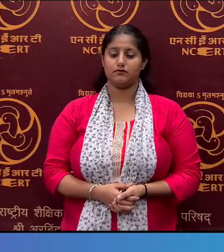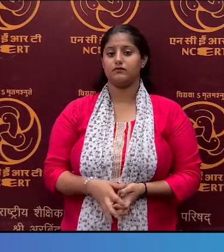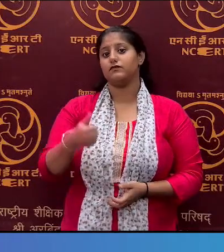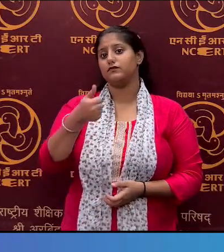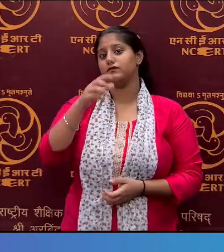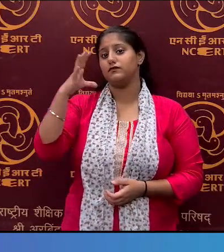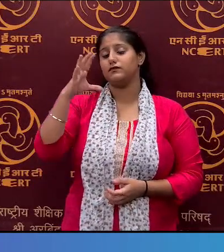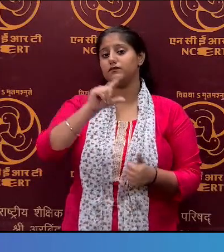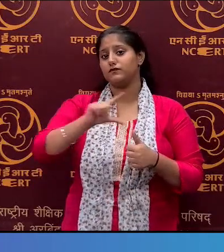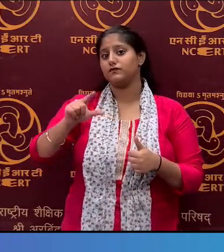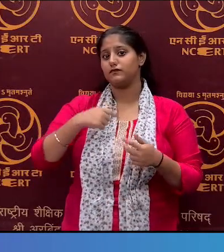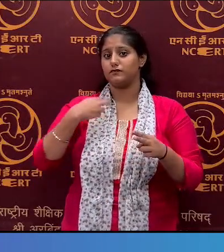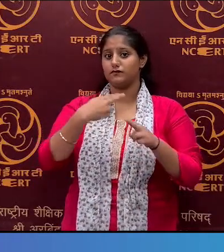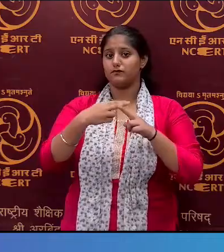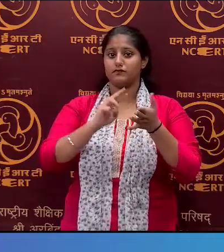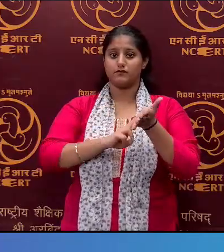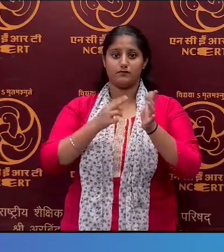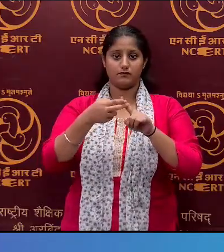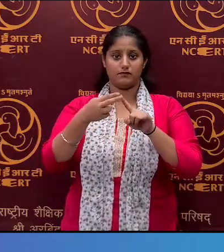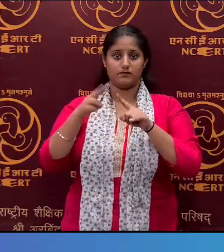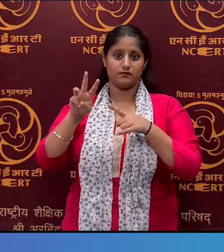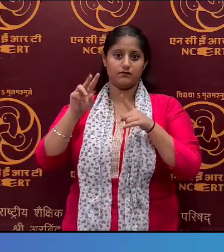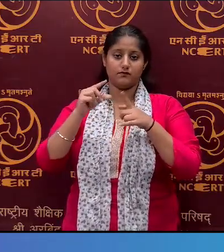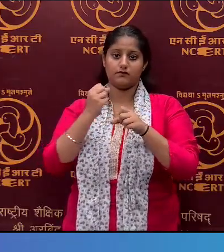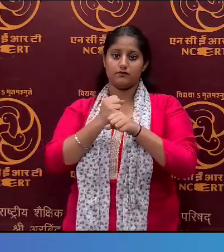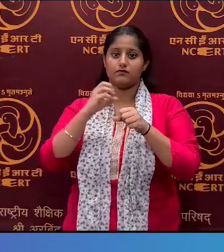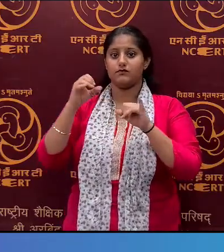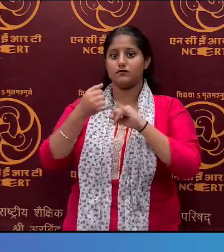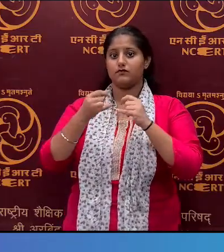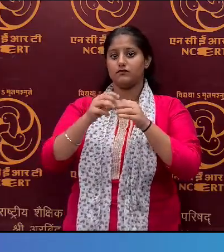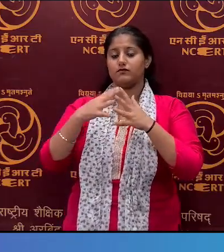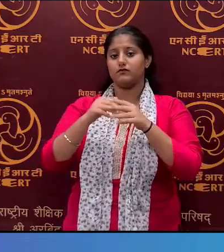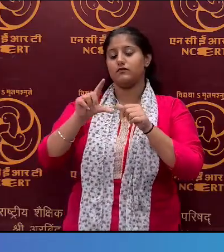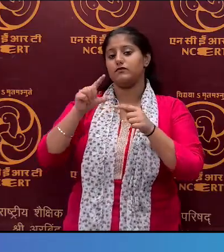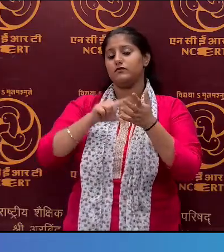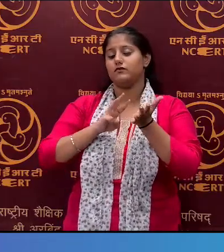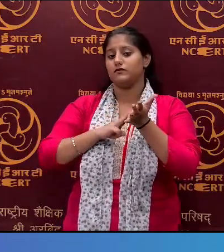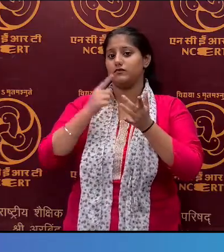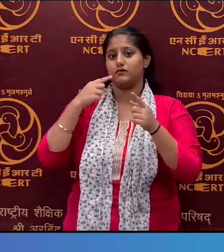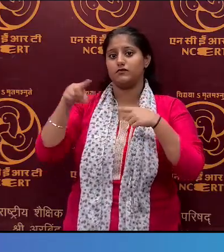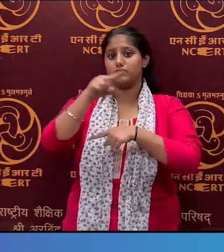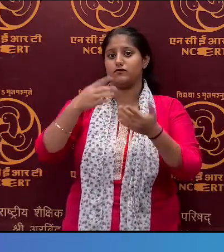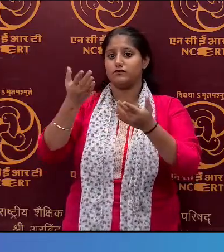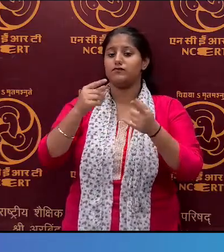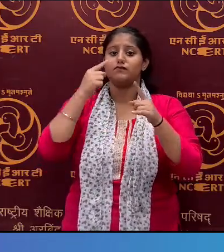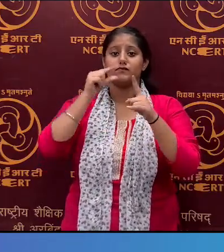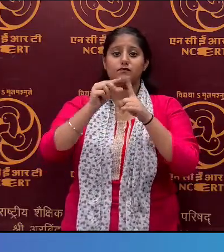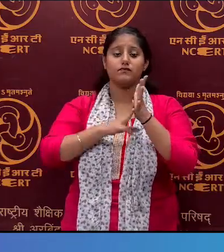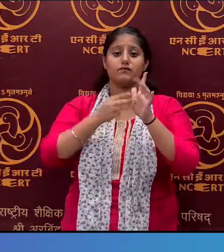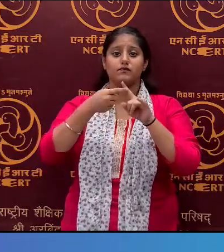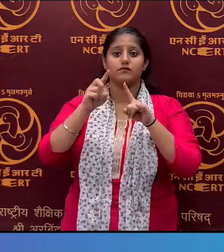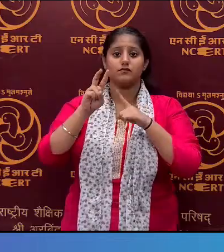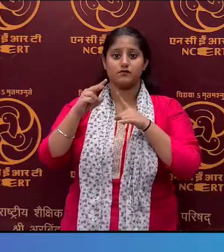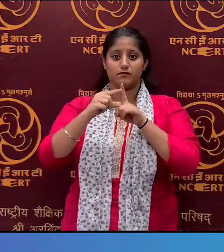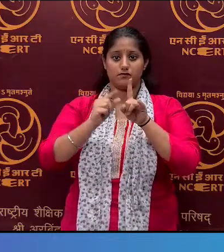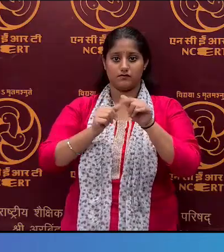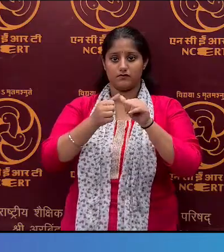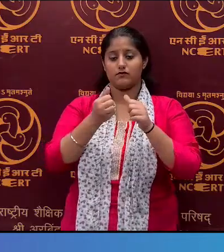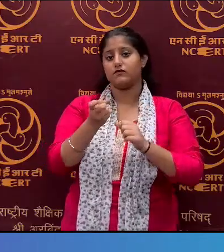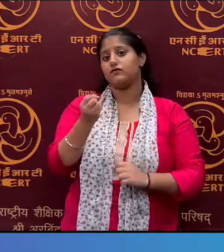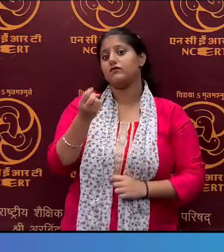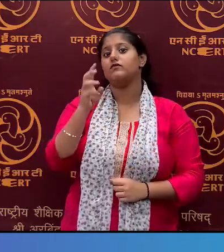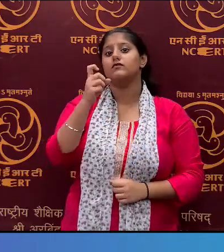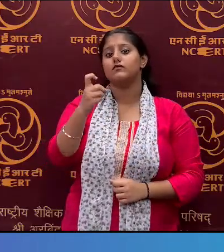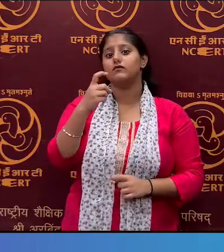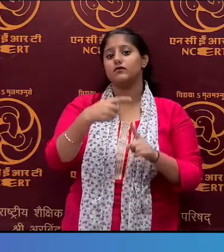A very good afternoon to all of you. This is me, Neef Goswami, welcoming you all in a live and interactive session which you're watching at PME Vidya channel number 7 and